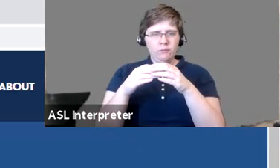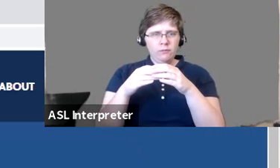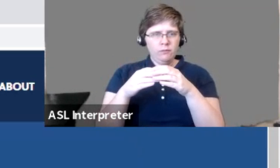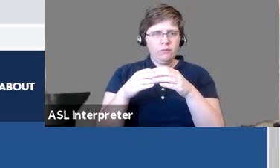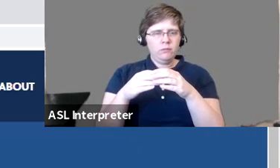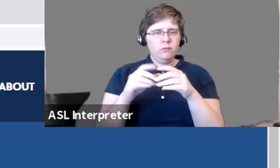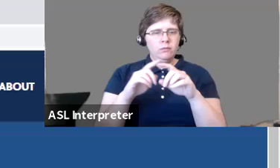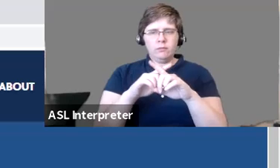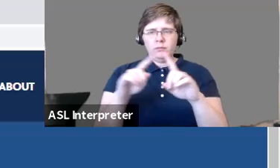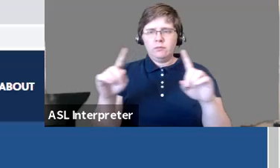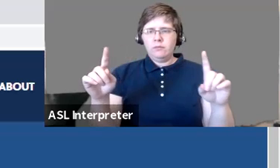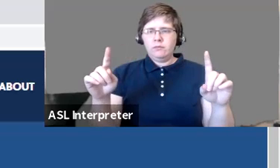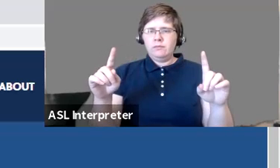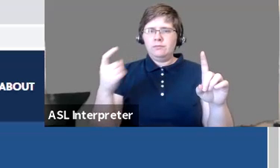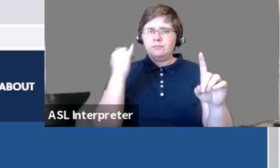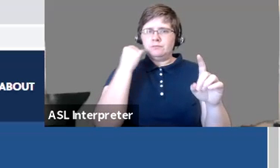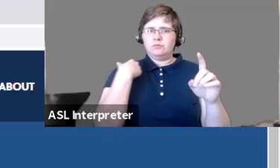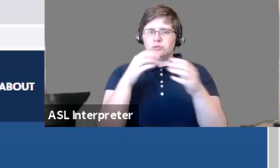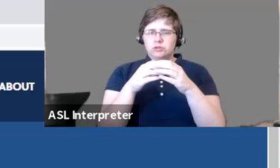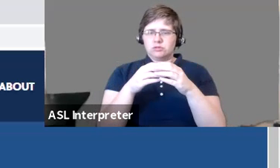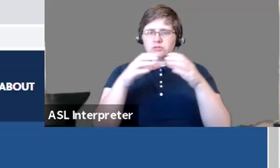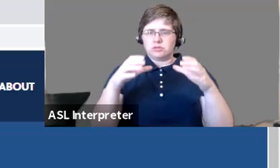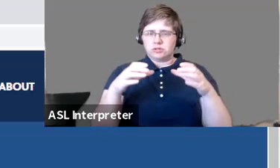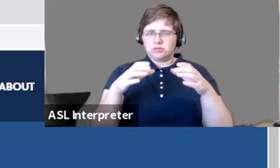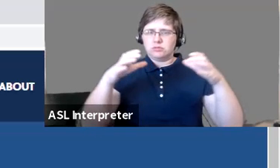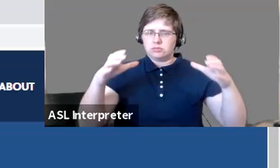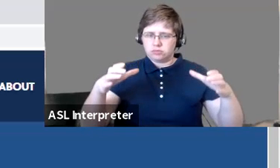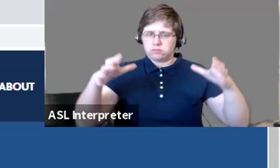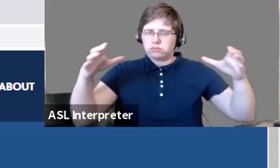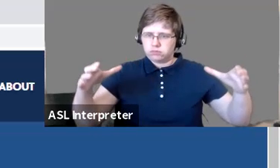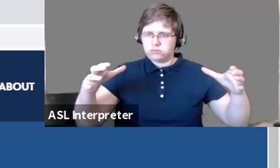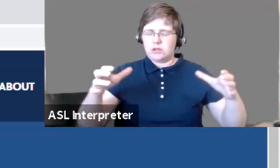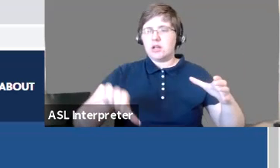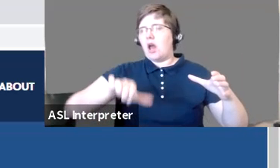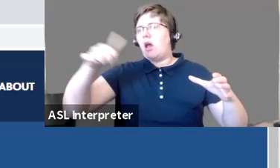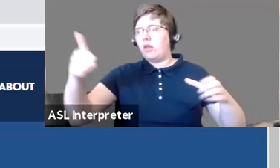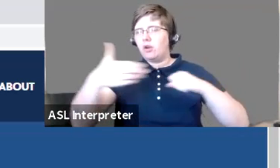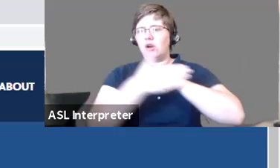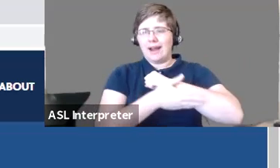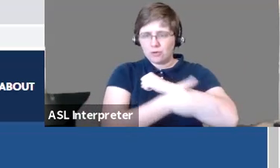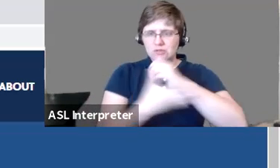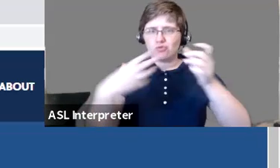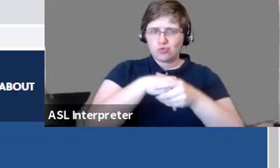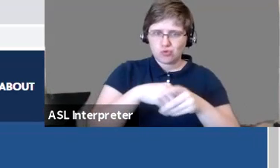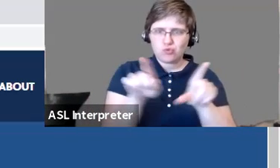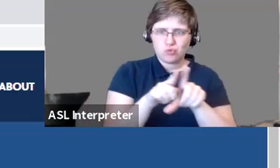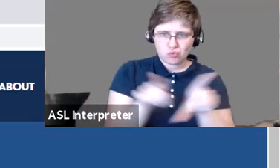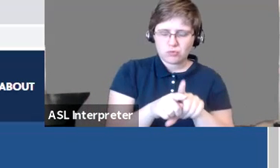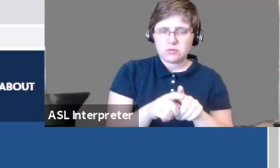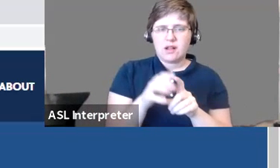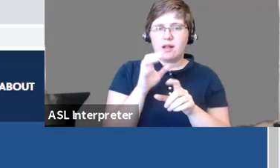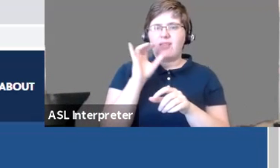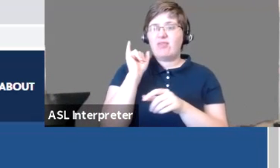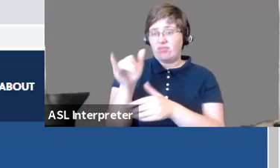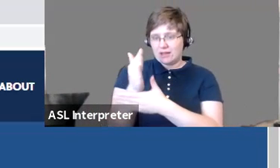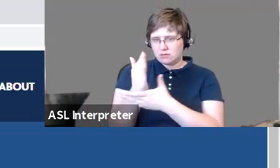However, we want to expand it incrementally, excuse me, to other counties in Northwest Ohio. So that's part